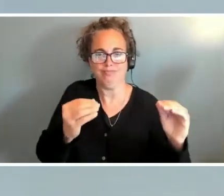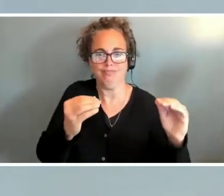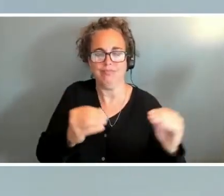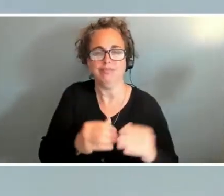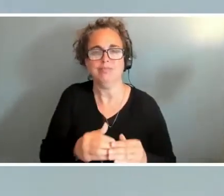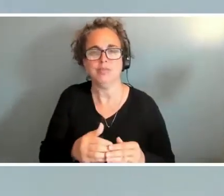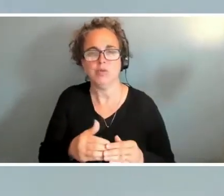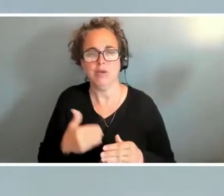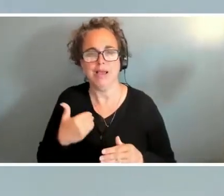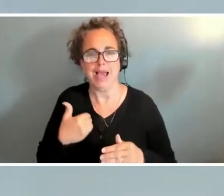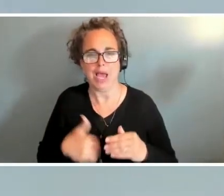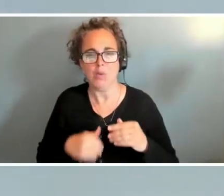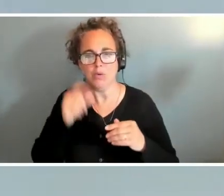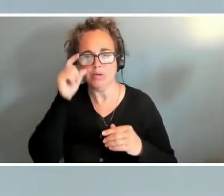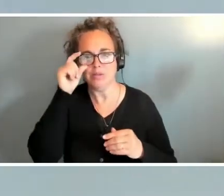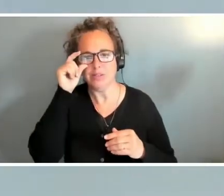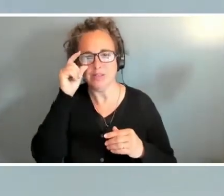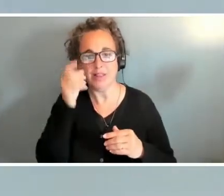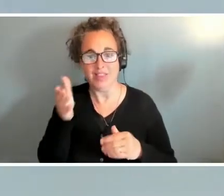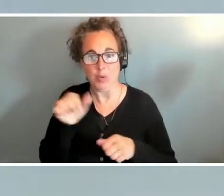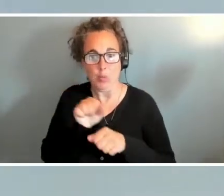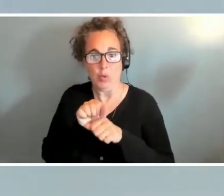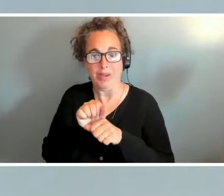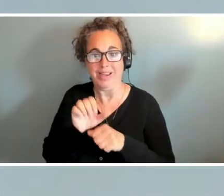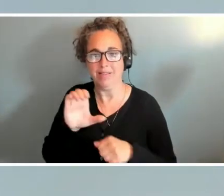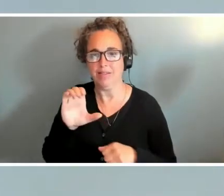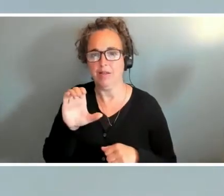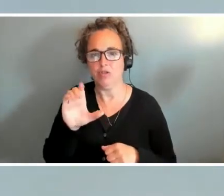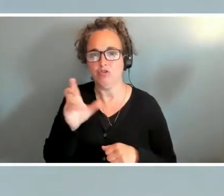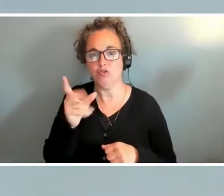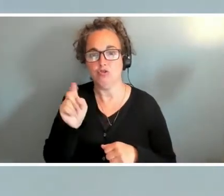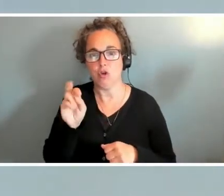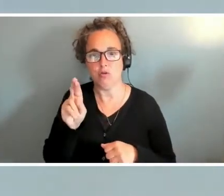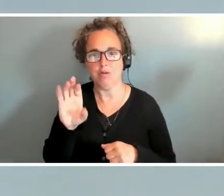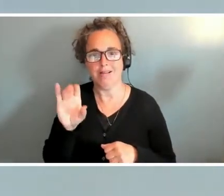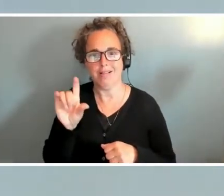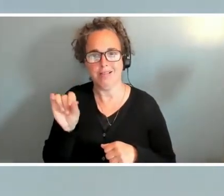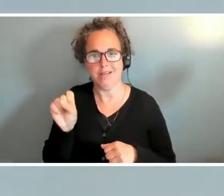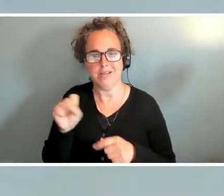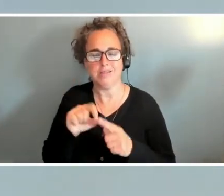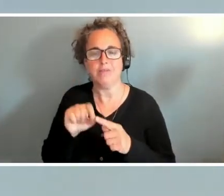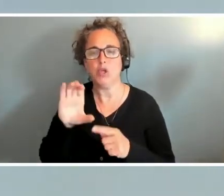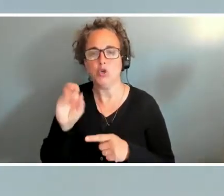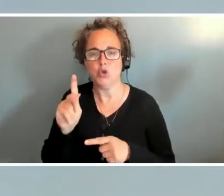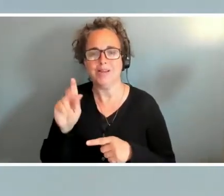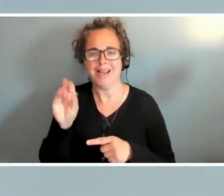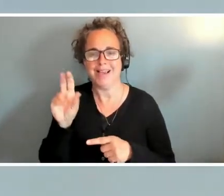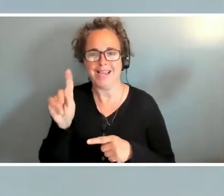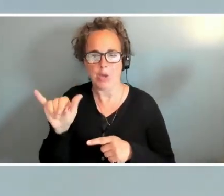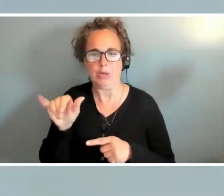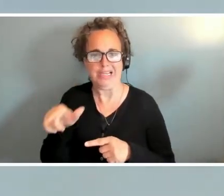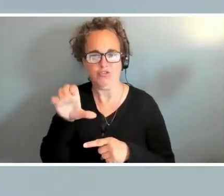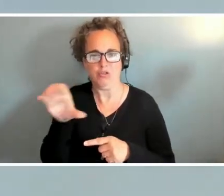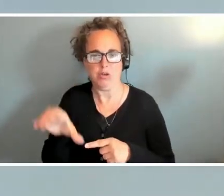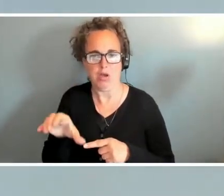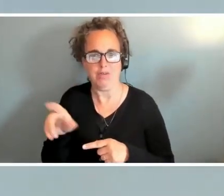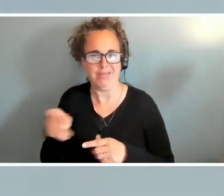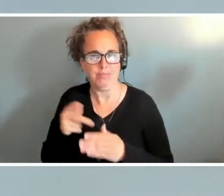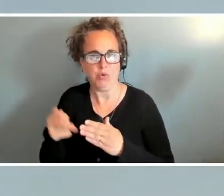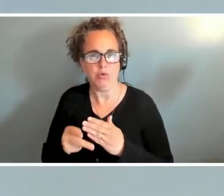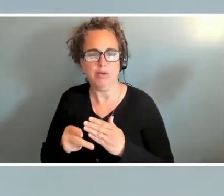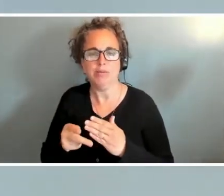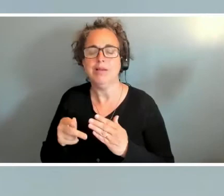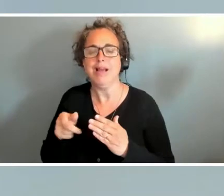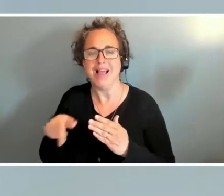charter class of the Cook County Hospital Faculty Development Program in Chicago, and my mentors helped me put together a